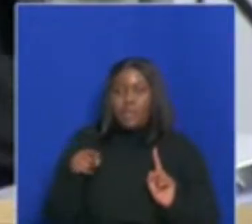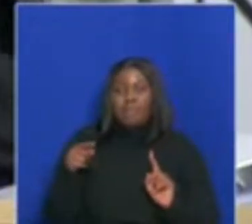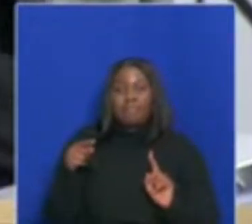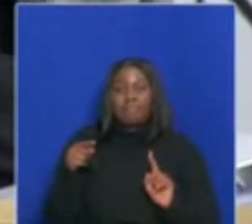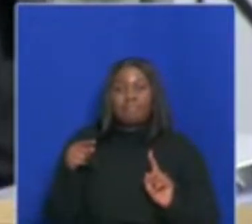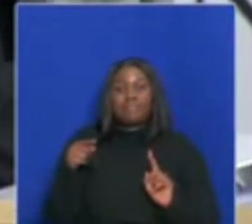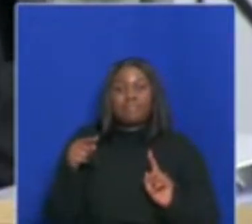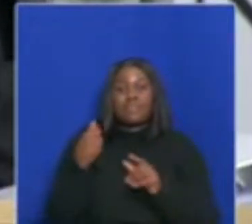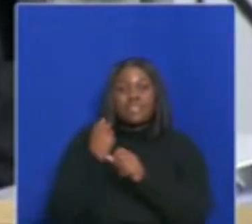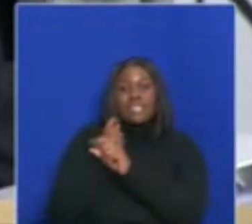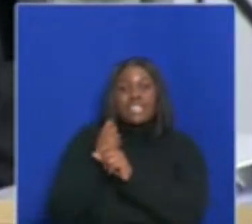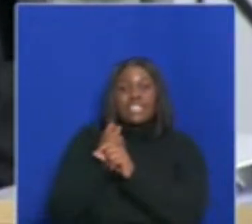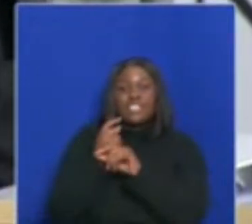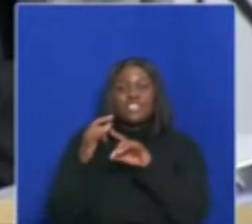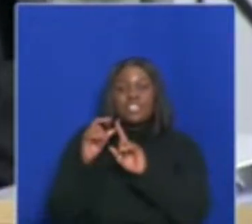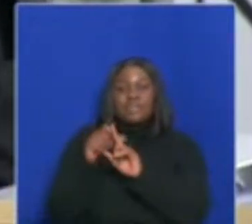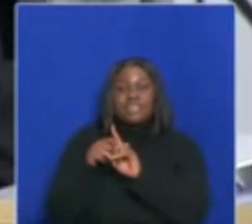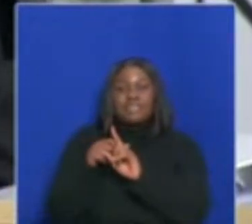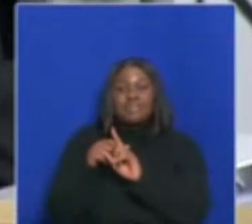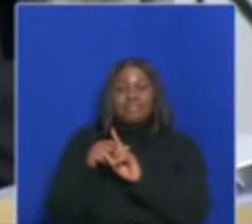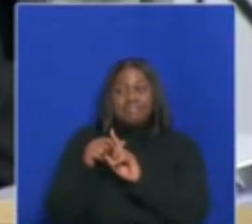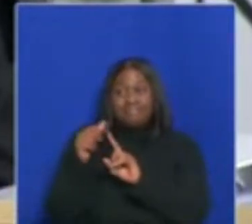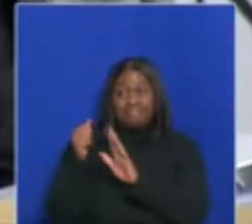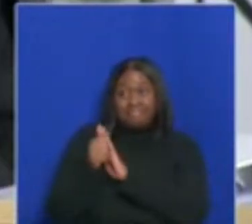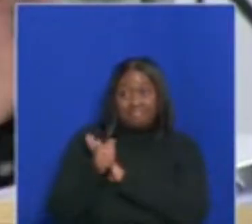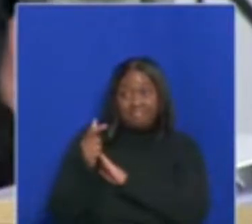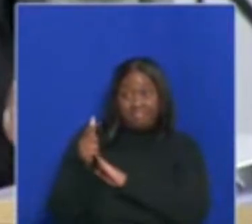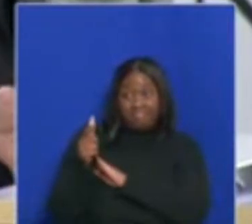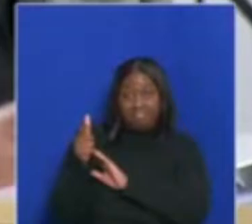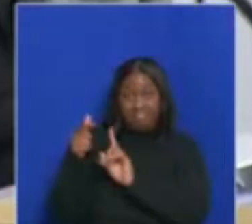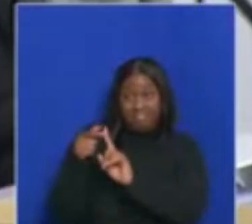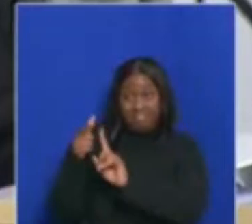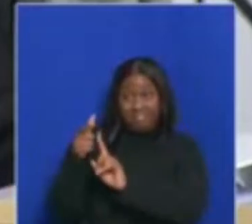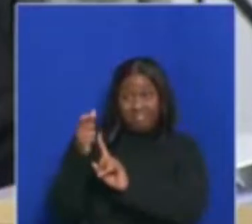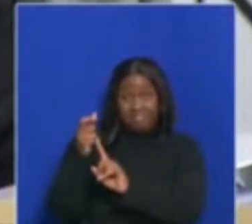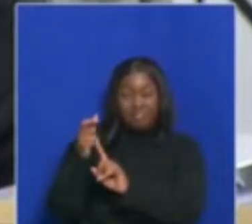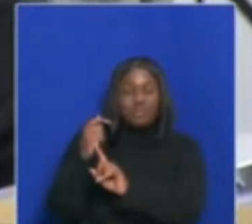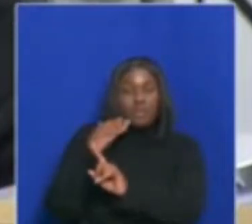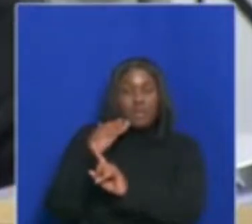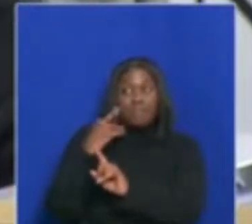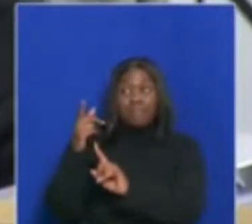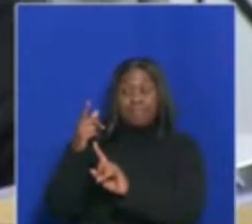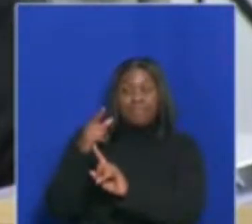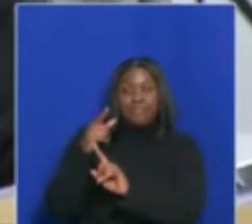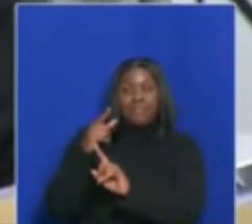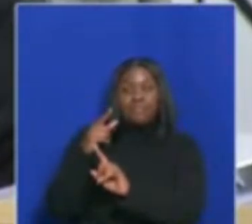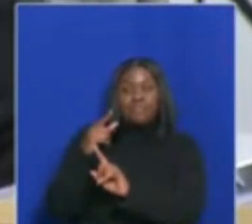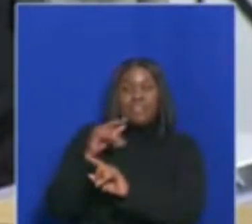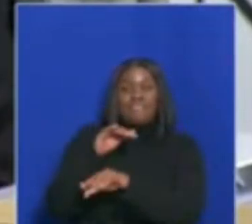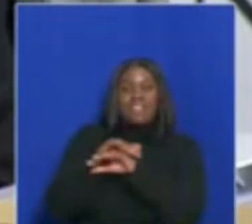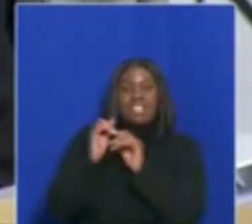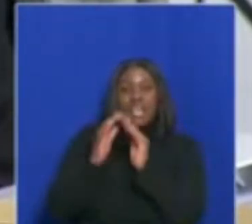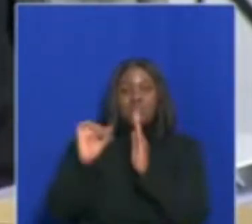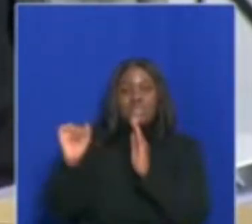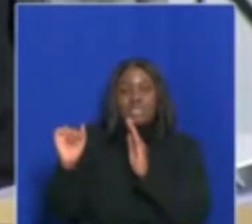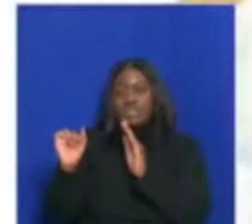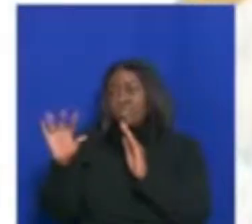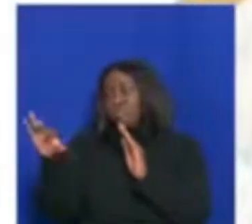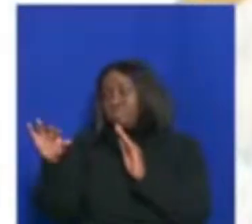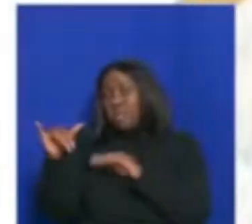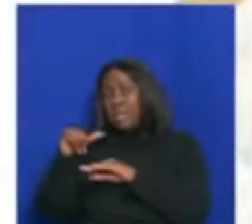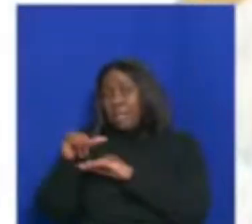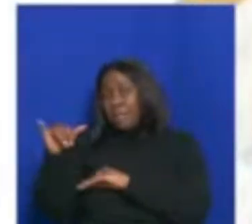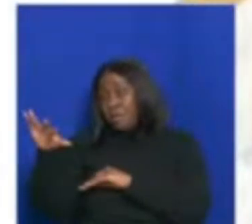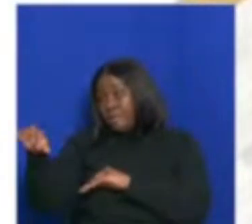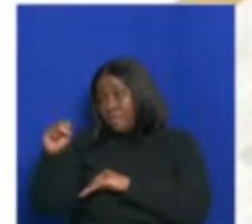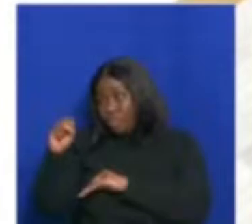chairperson was shot when he was picked up from the airport and taken to his friend's house, where the police alleged